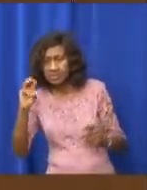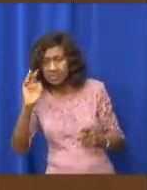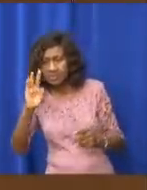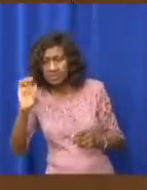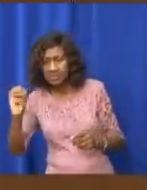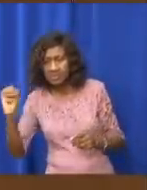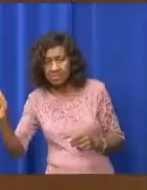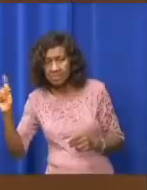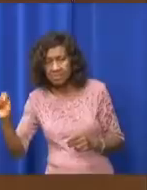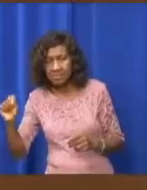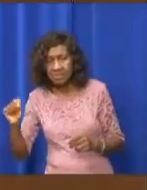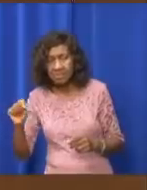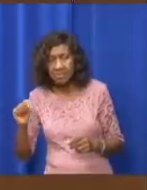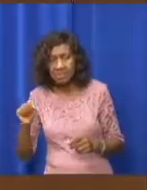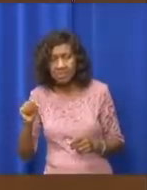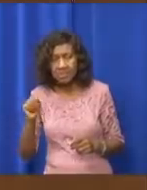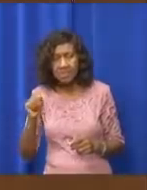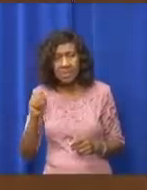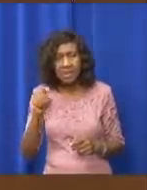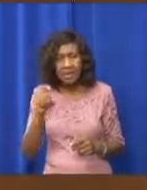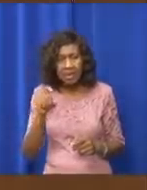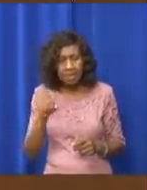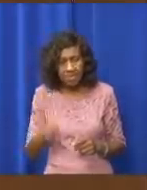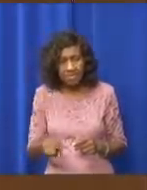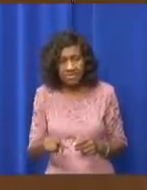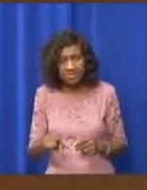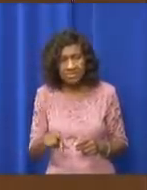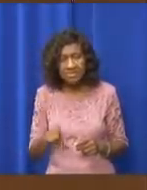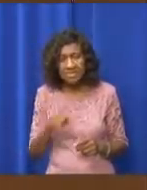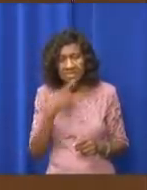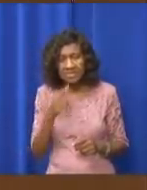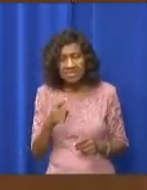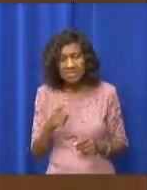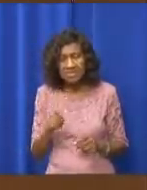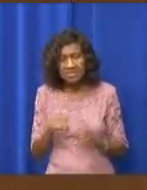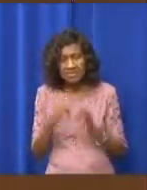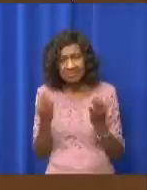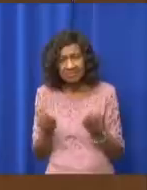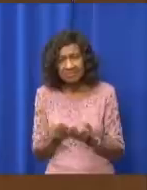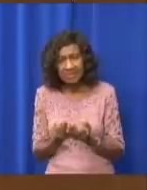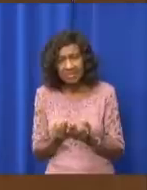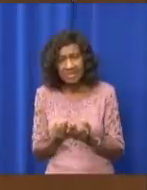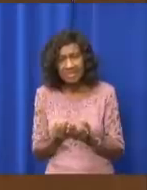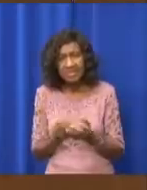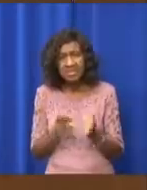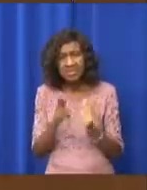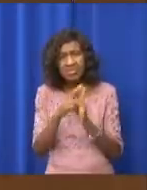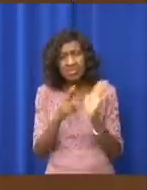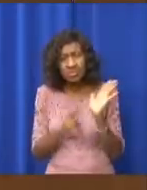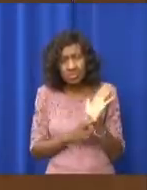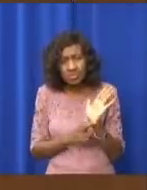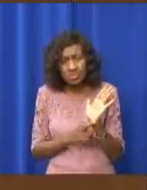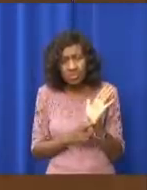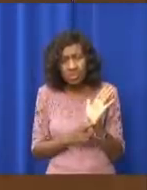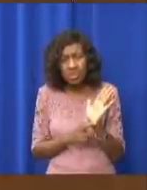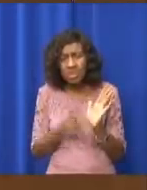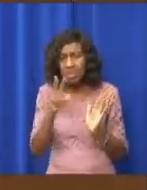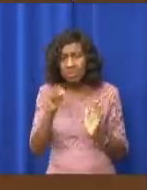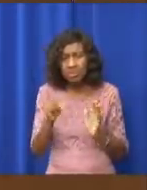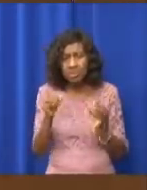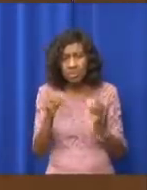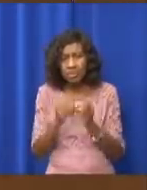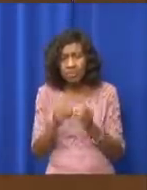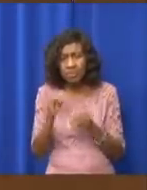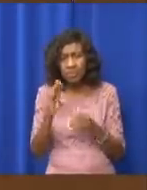agreed that families would be there, but that's children included. The general rule and the purpose and intent is that no more than 2 adults